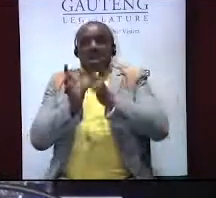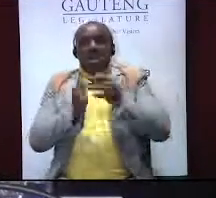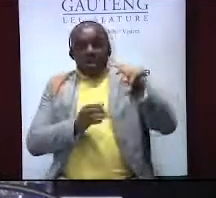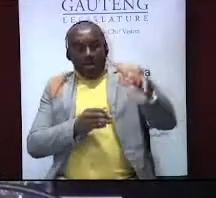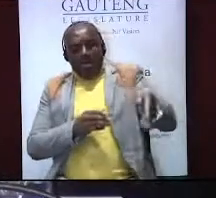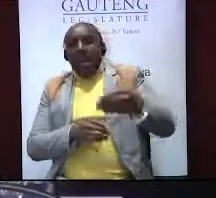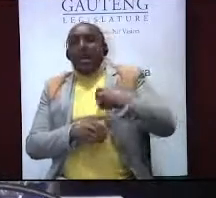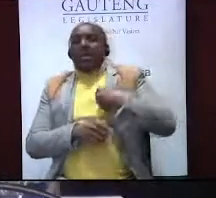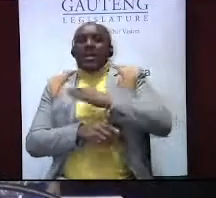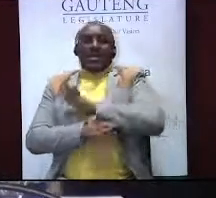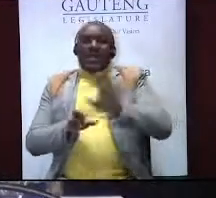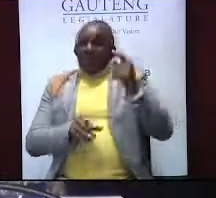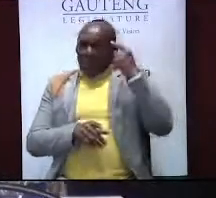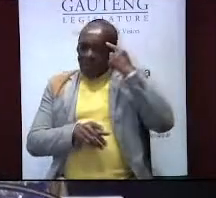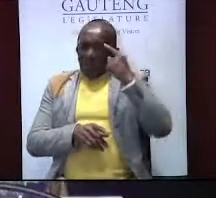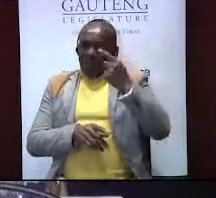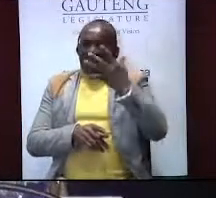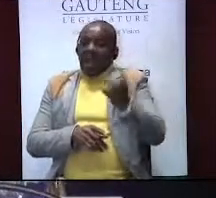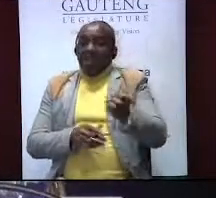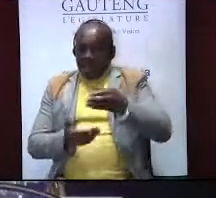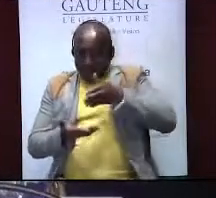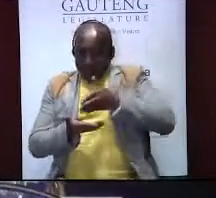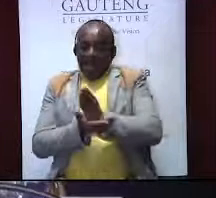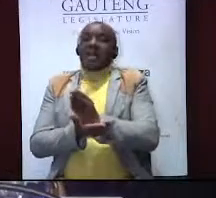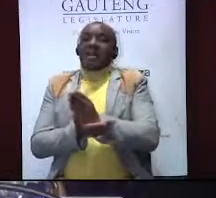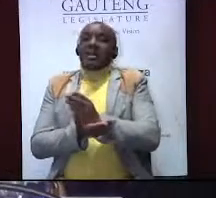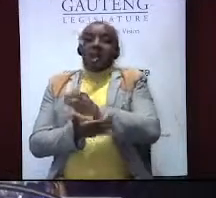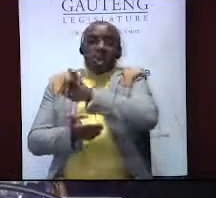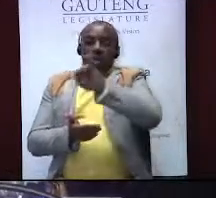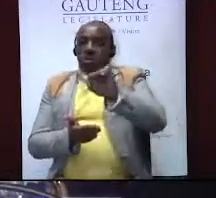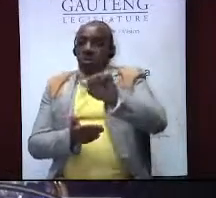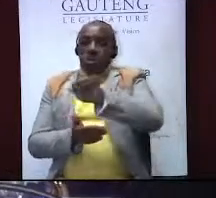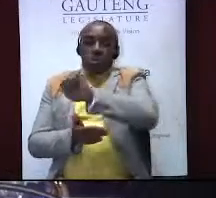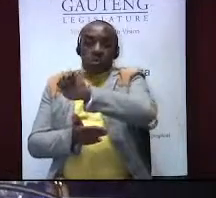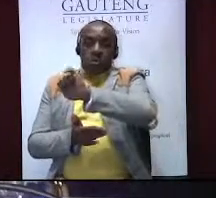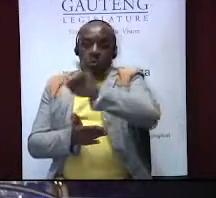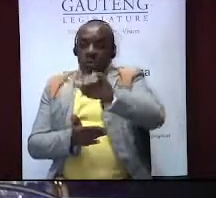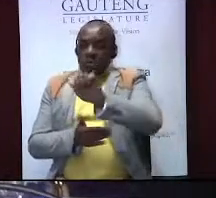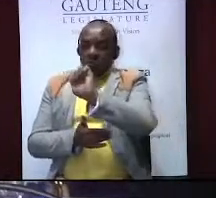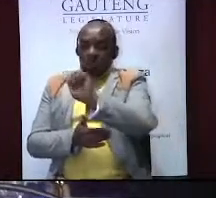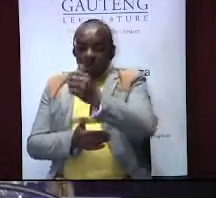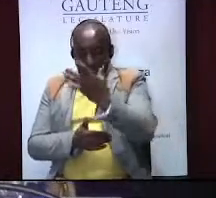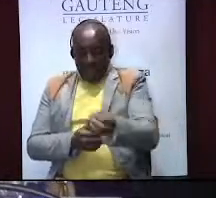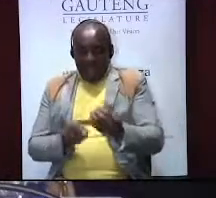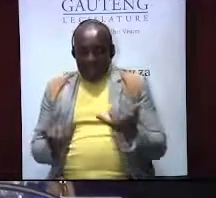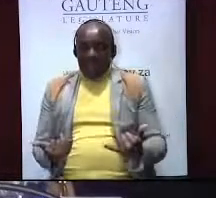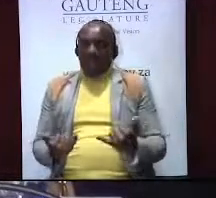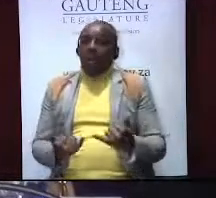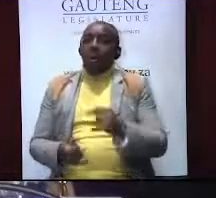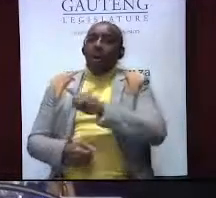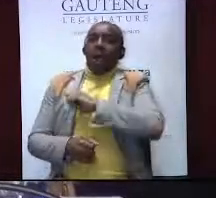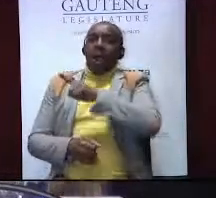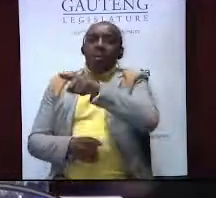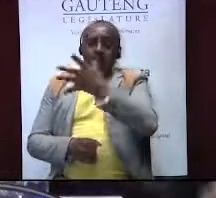had the privileges that you have now. You are very armed. Go out there.